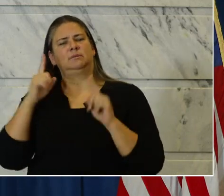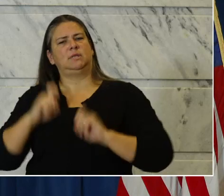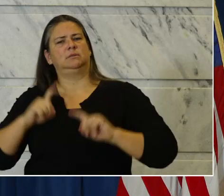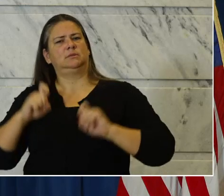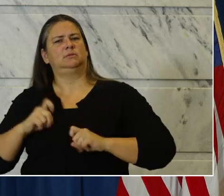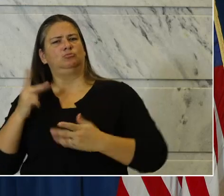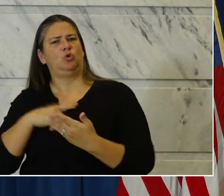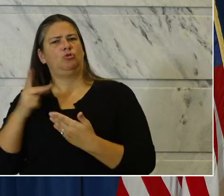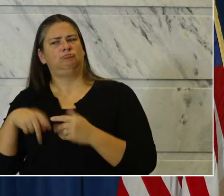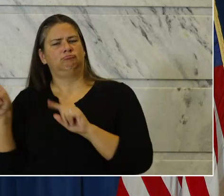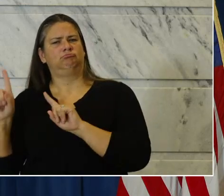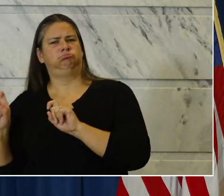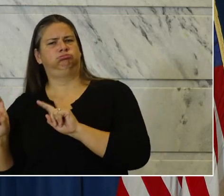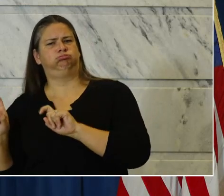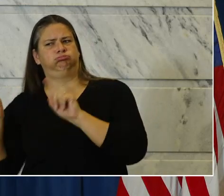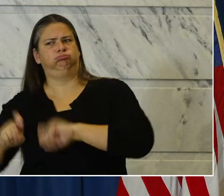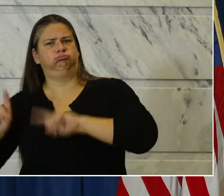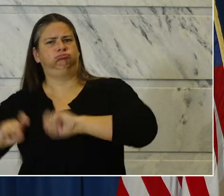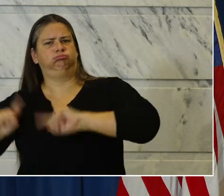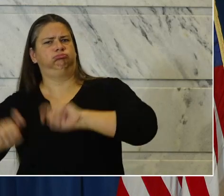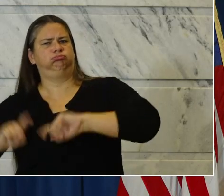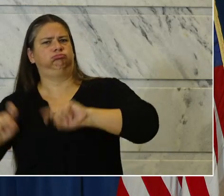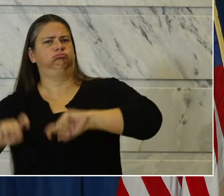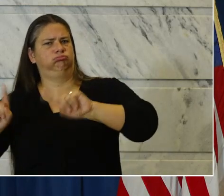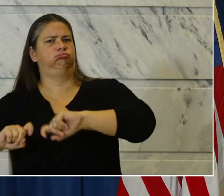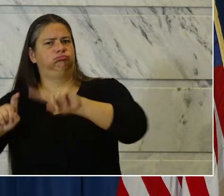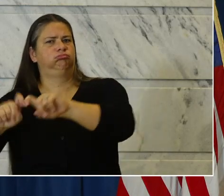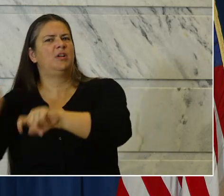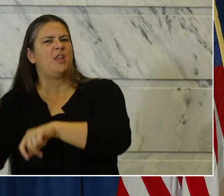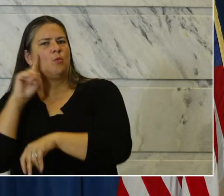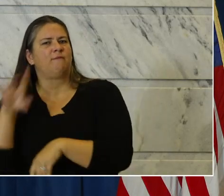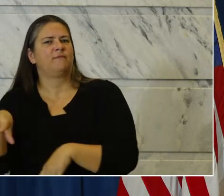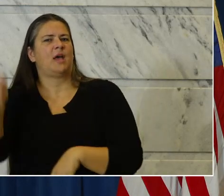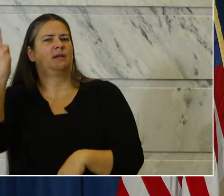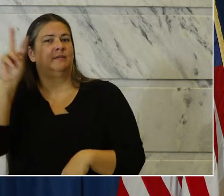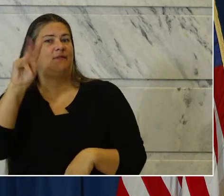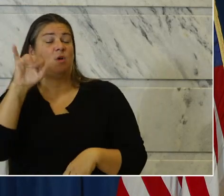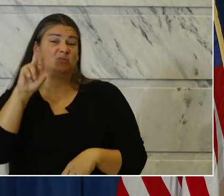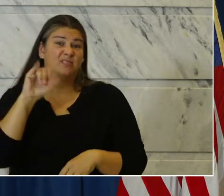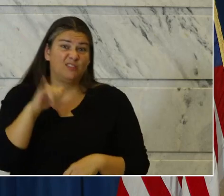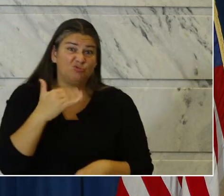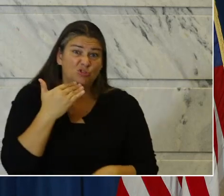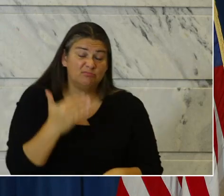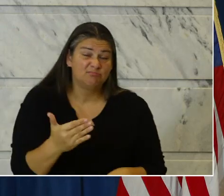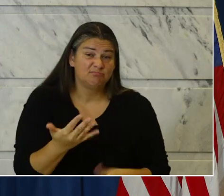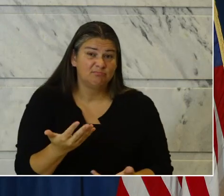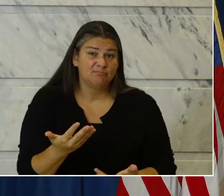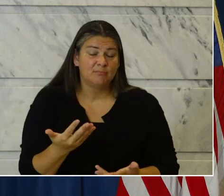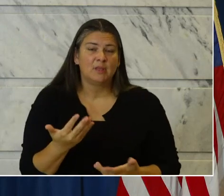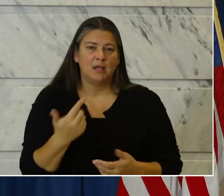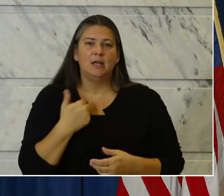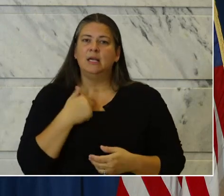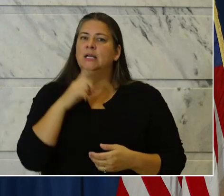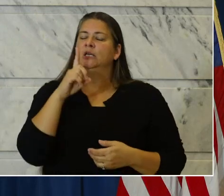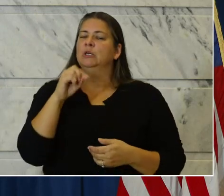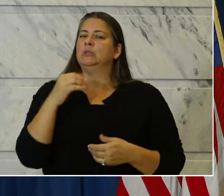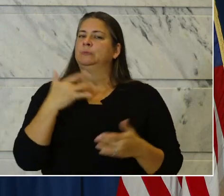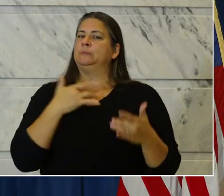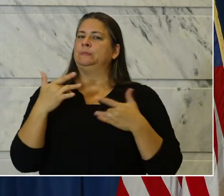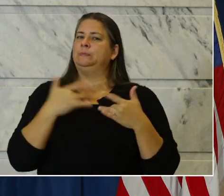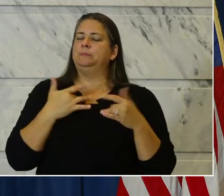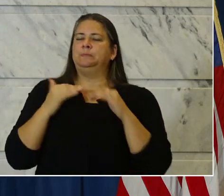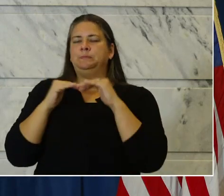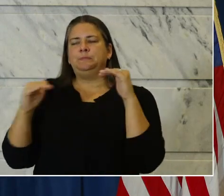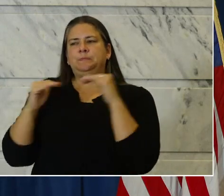that they are going to discover the virus. That is a good thing. I continue to be worried about the levels that we see. I